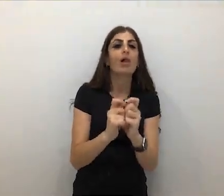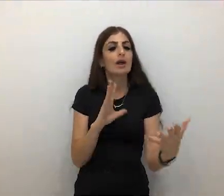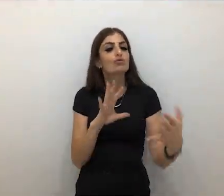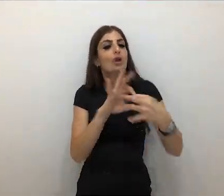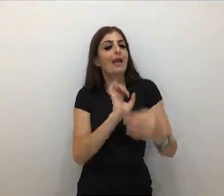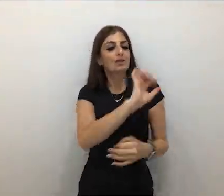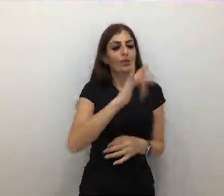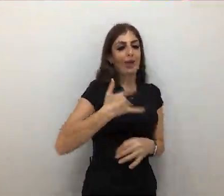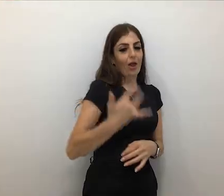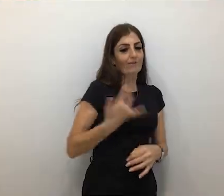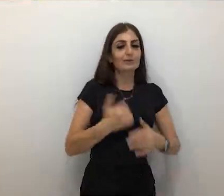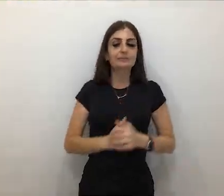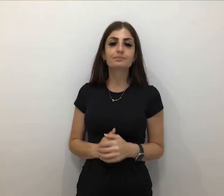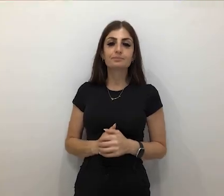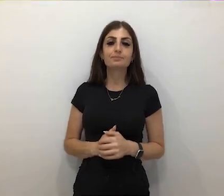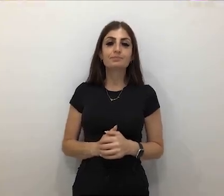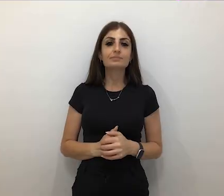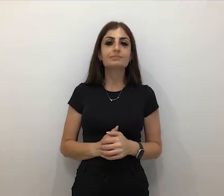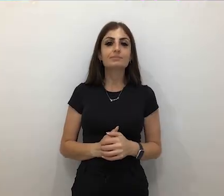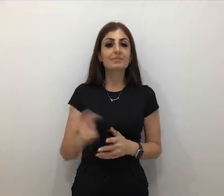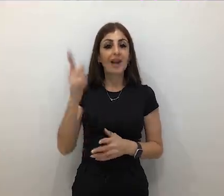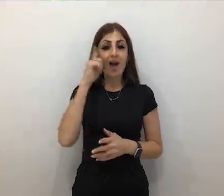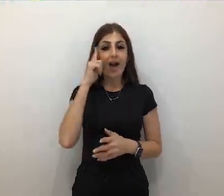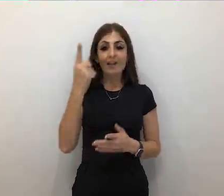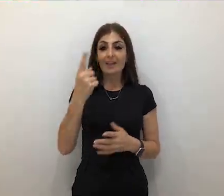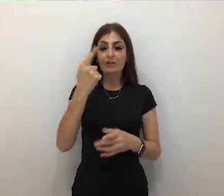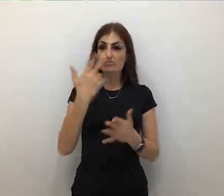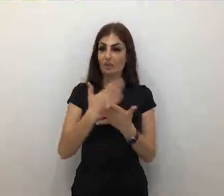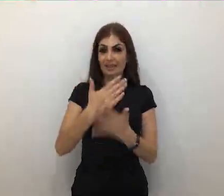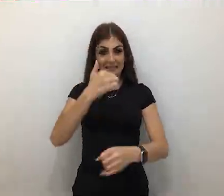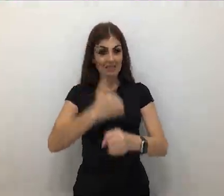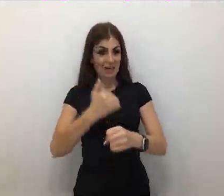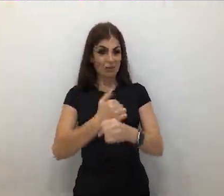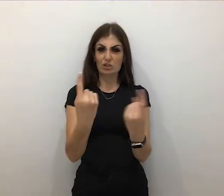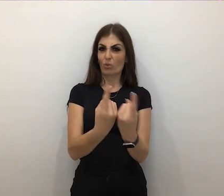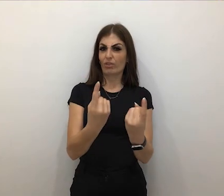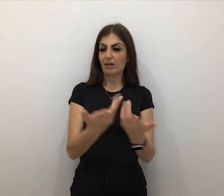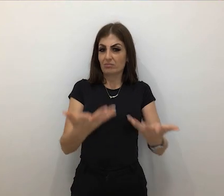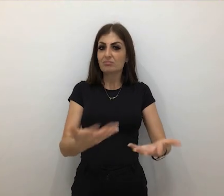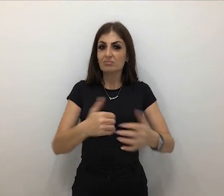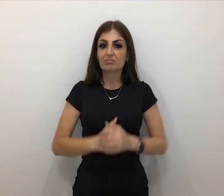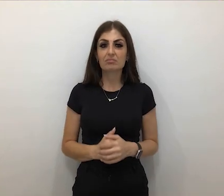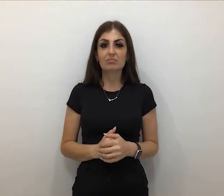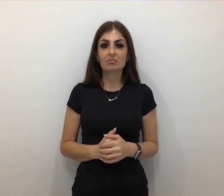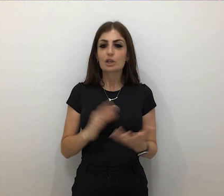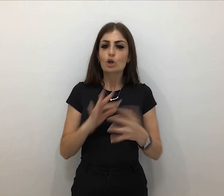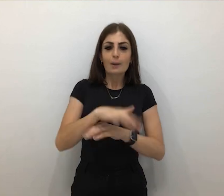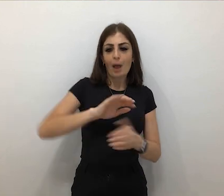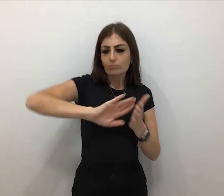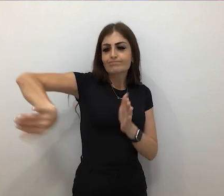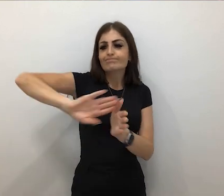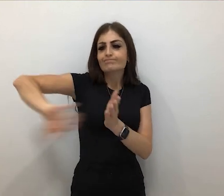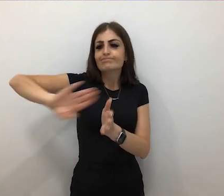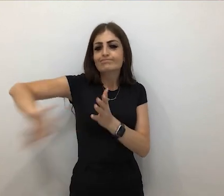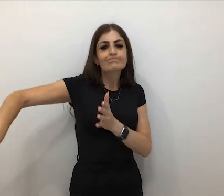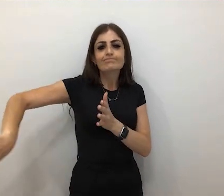at the moment. And so I think it's very much a generational thing, and it's certainly not about removing or getting rid